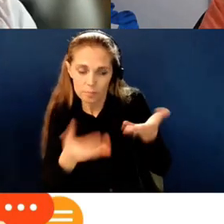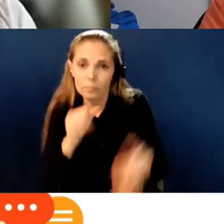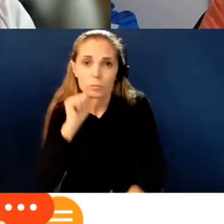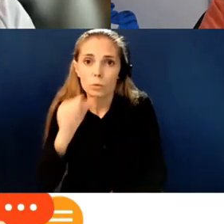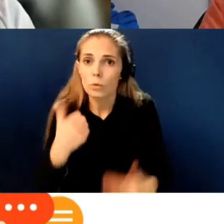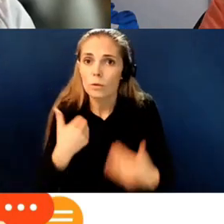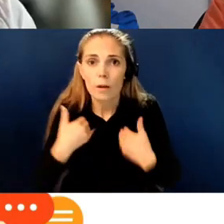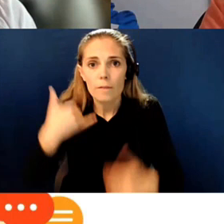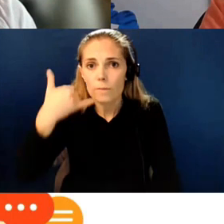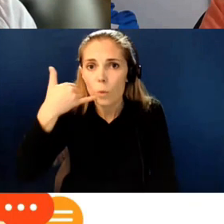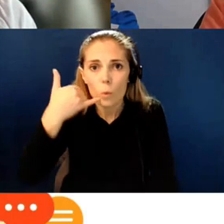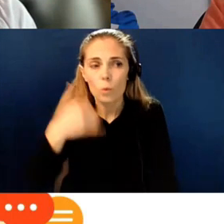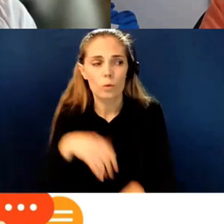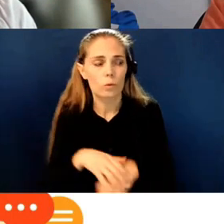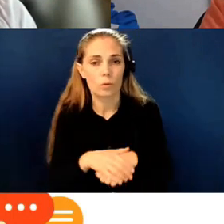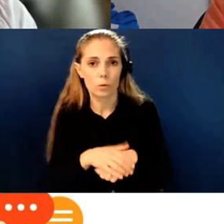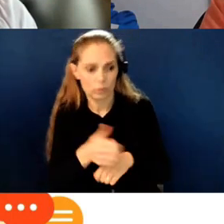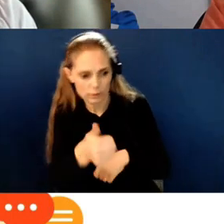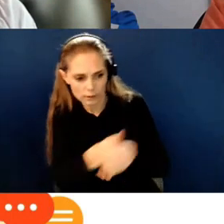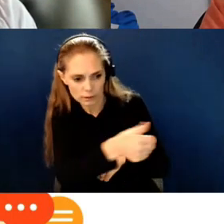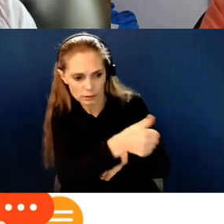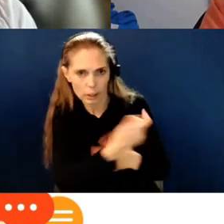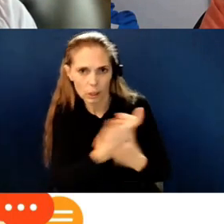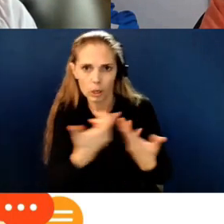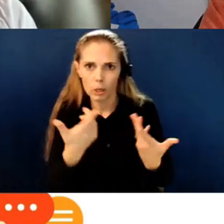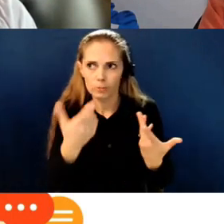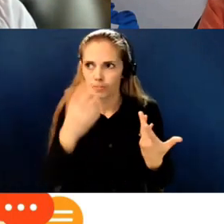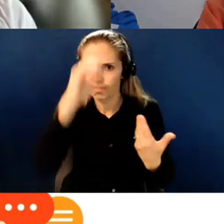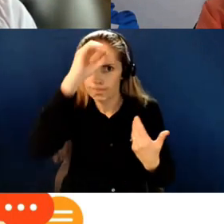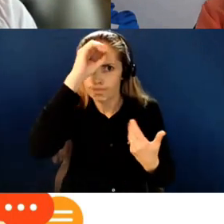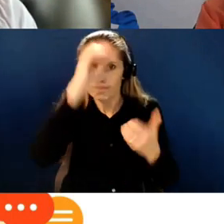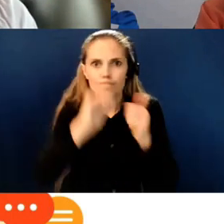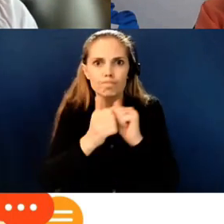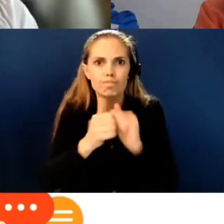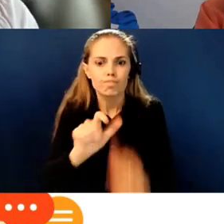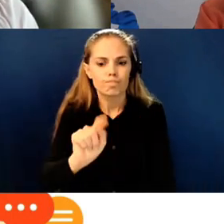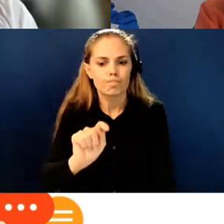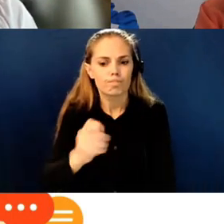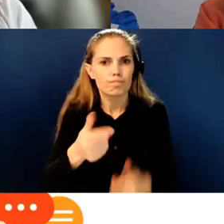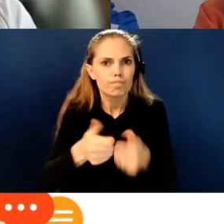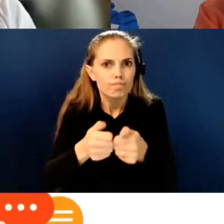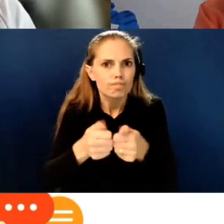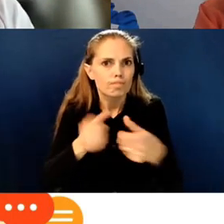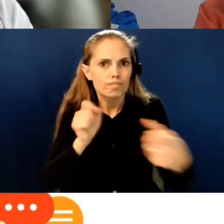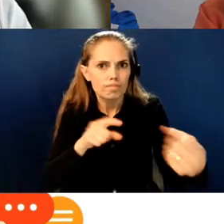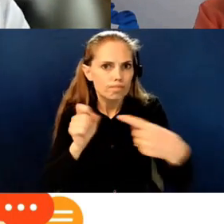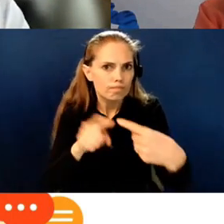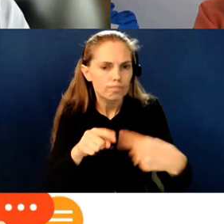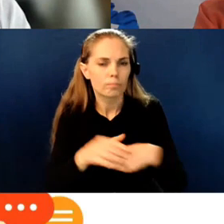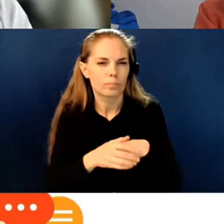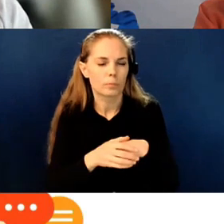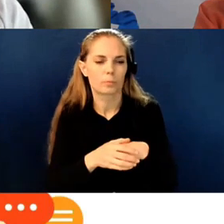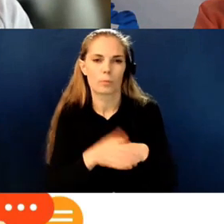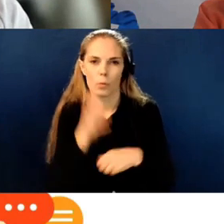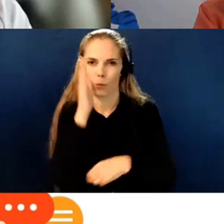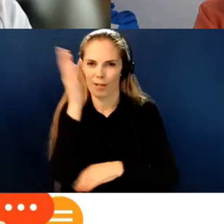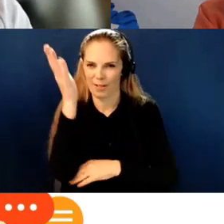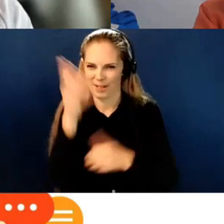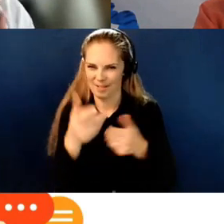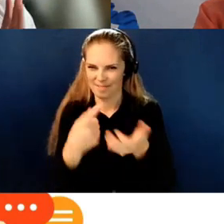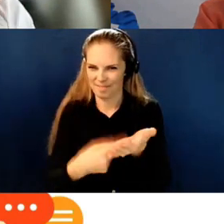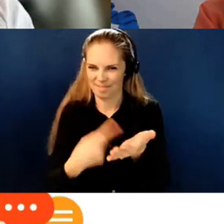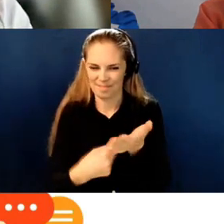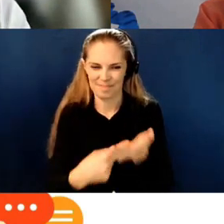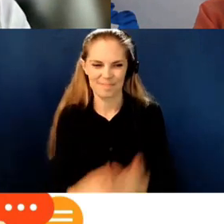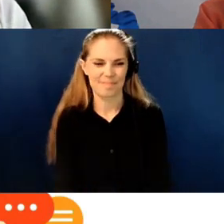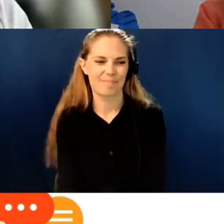to address some of those as well. Now, One of the things I just want to note